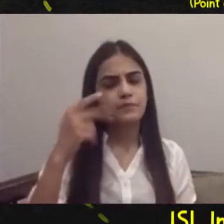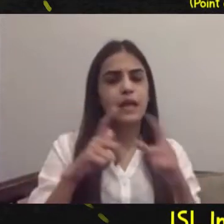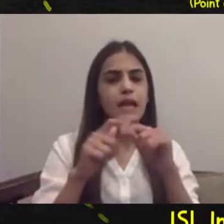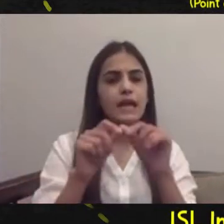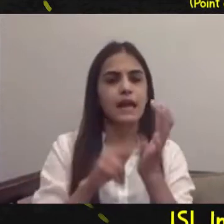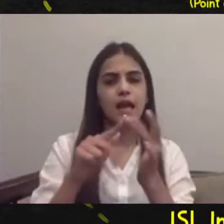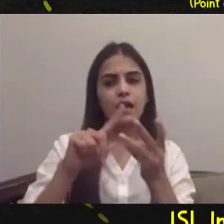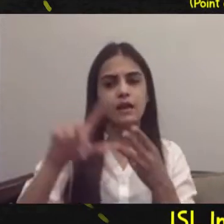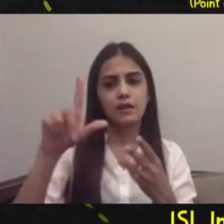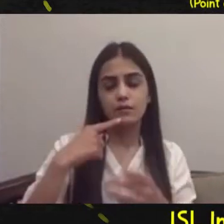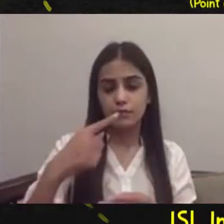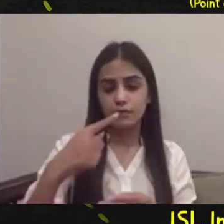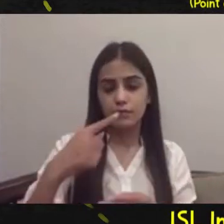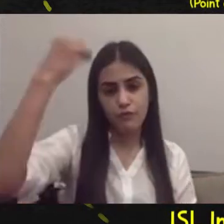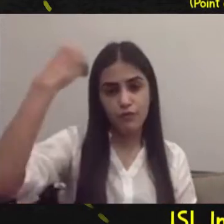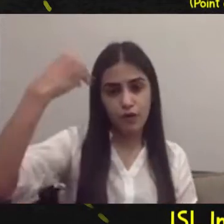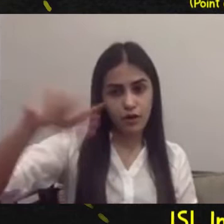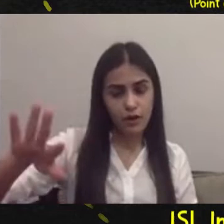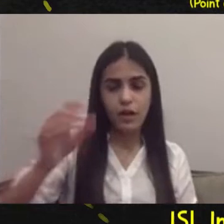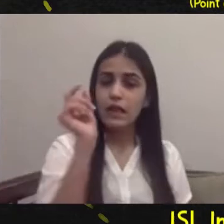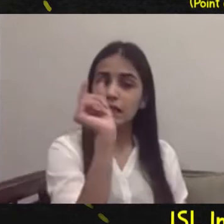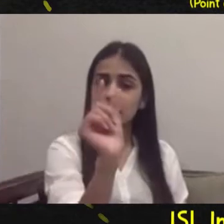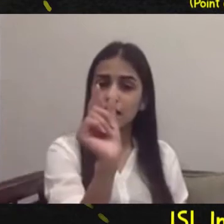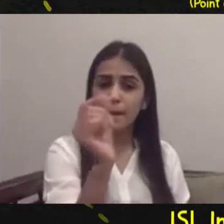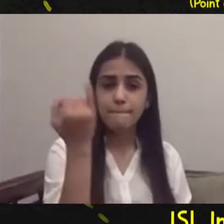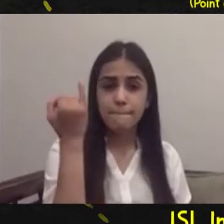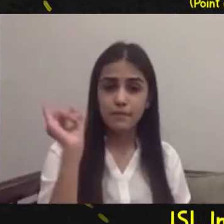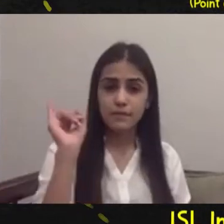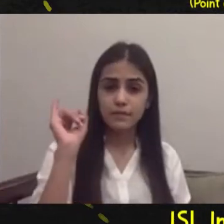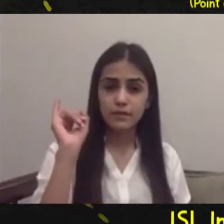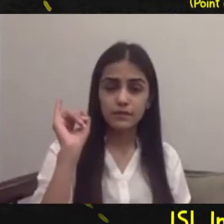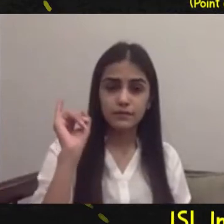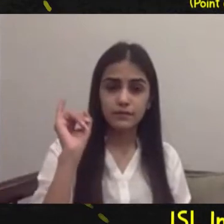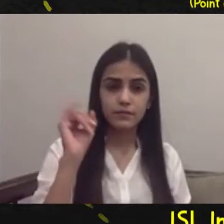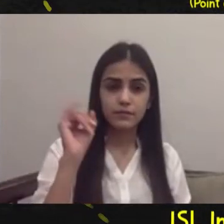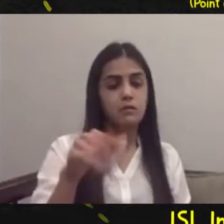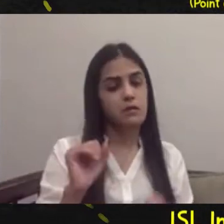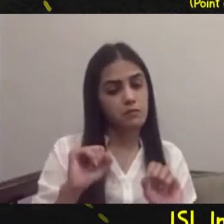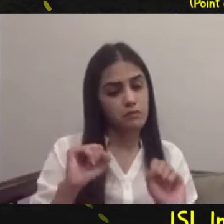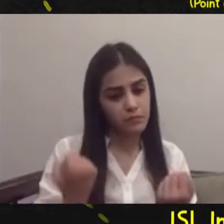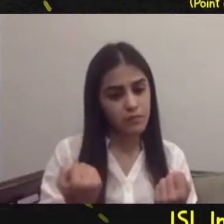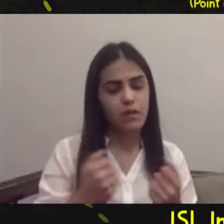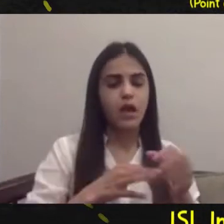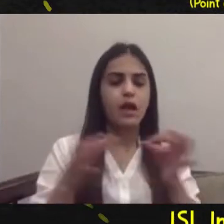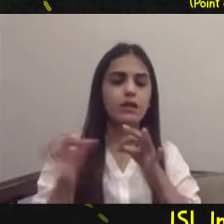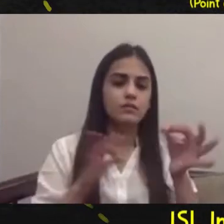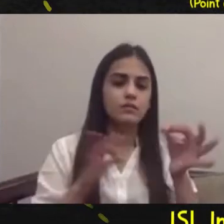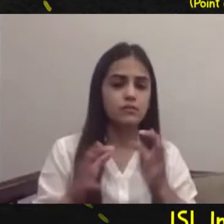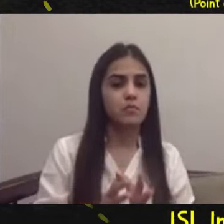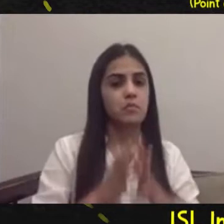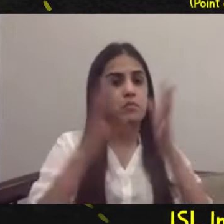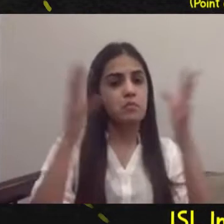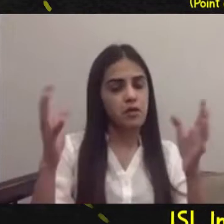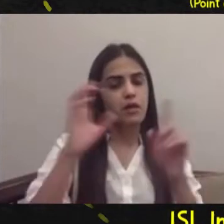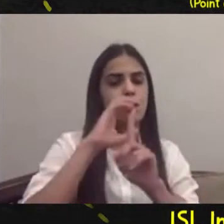be forgiven as a minor grammatical mistake might actually be a microcosmic example of a modern cultural